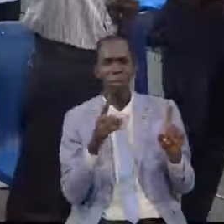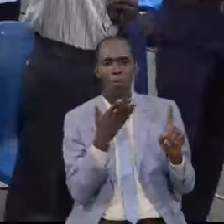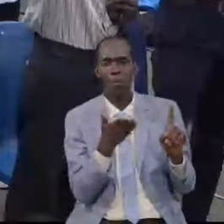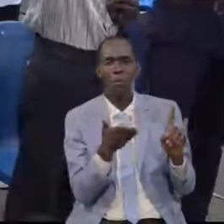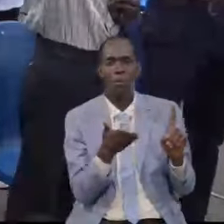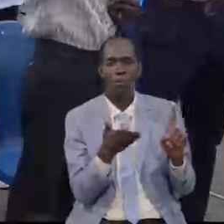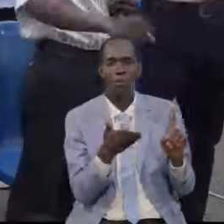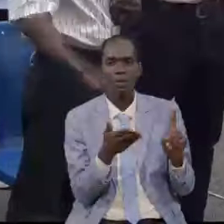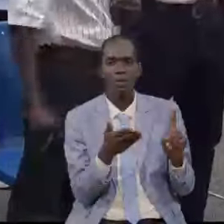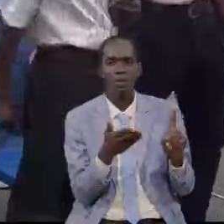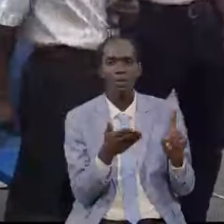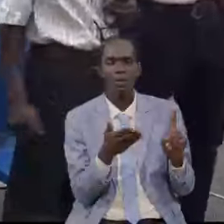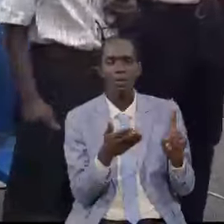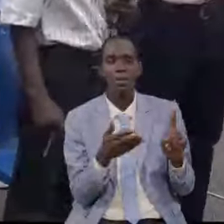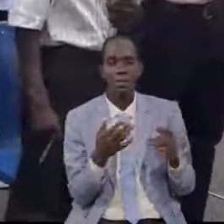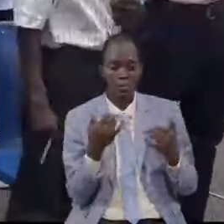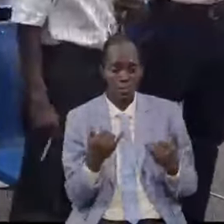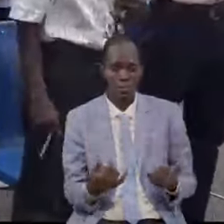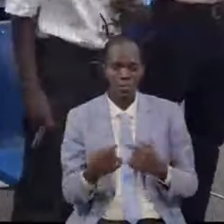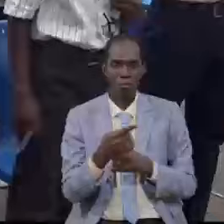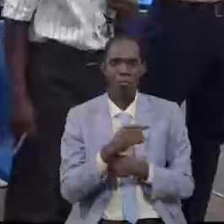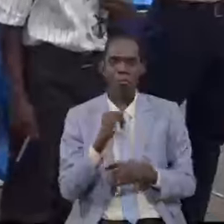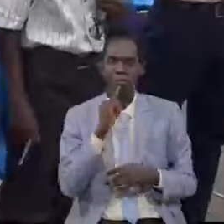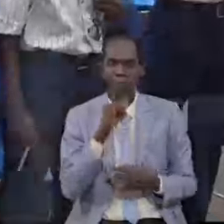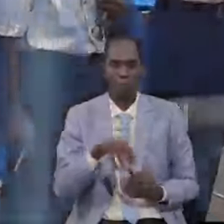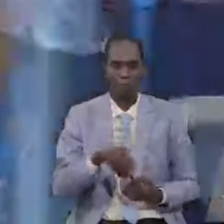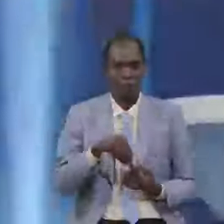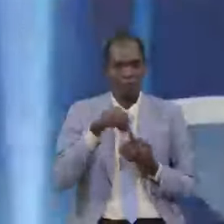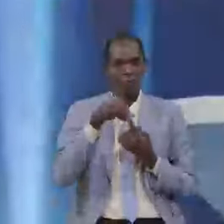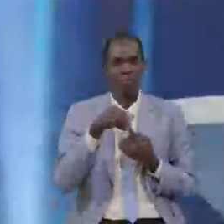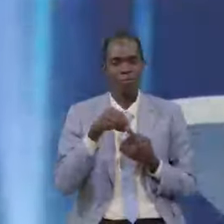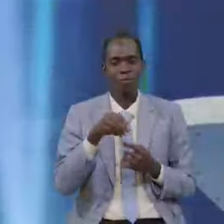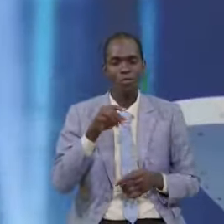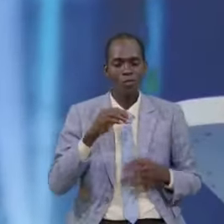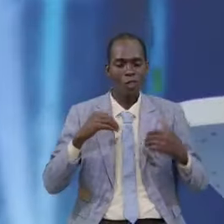Today is special youth impact.